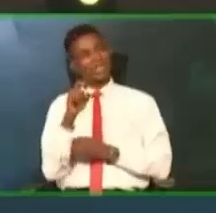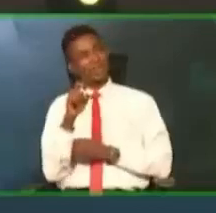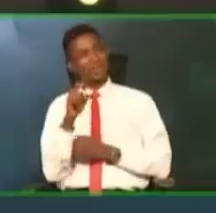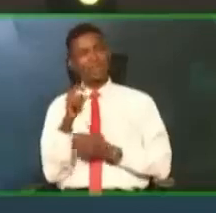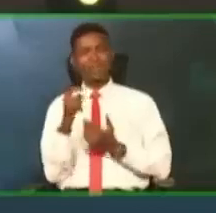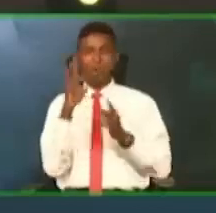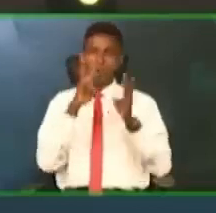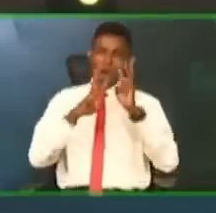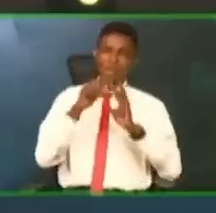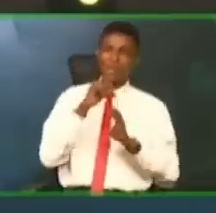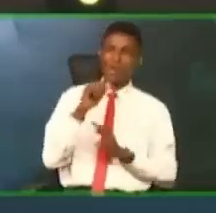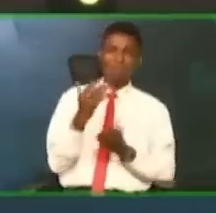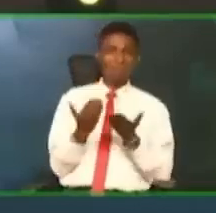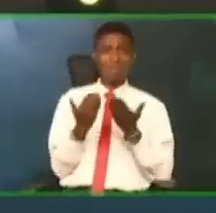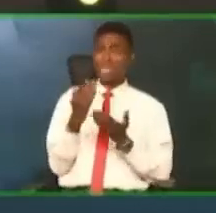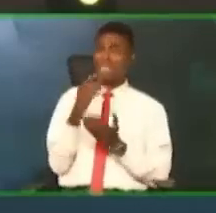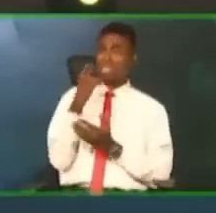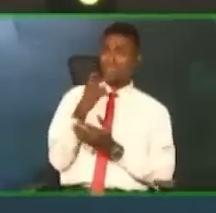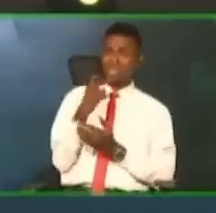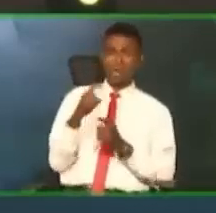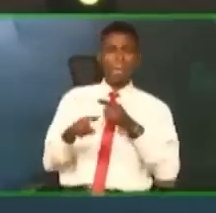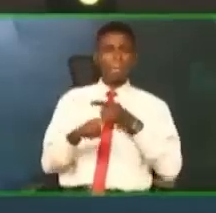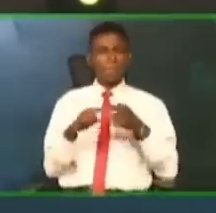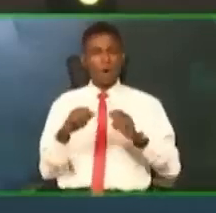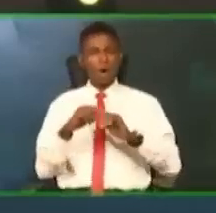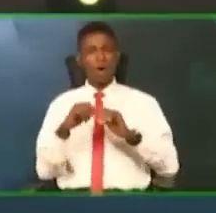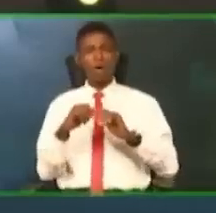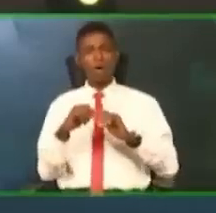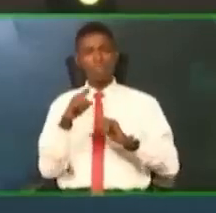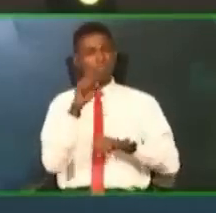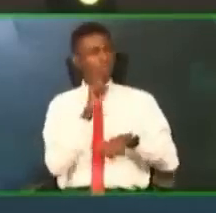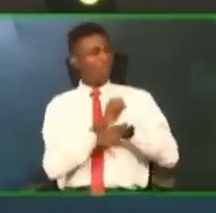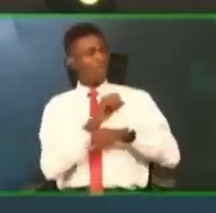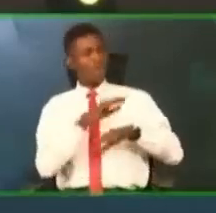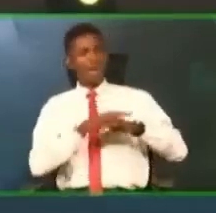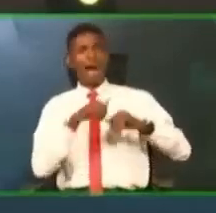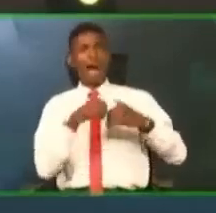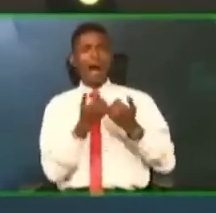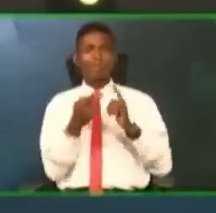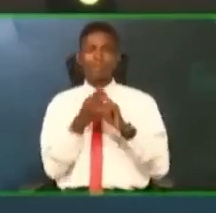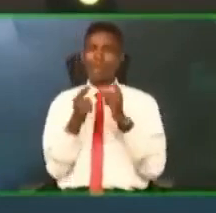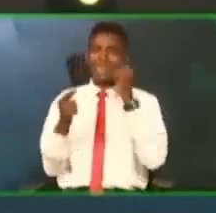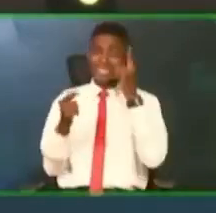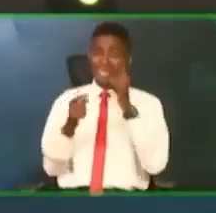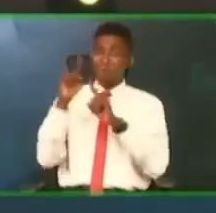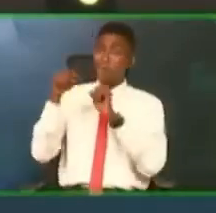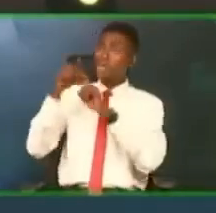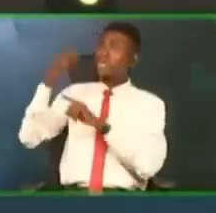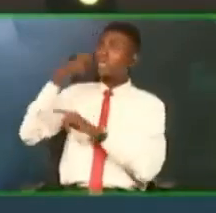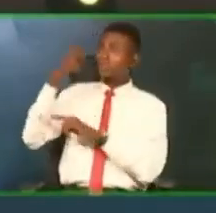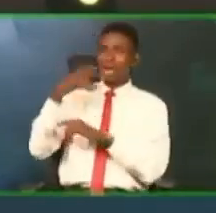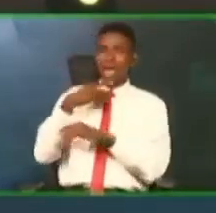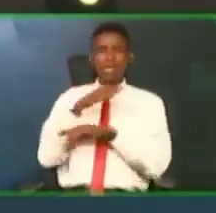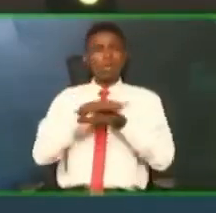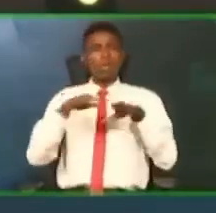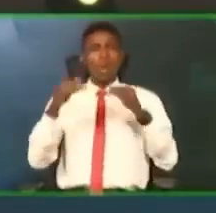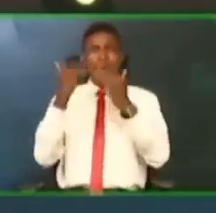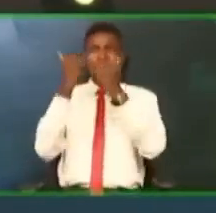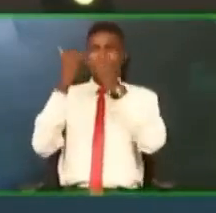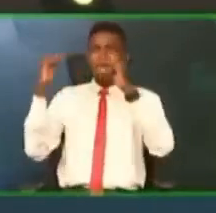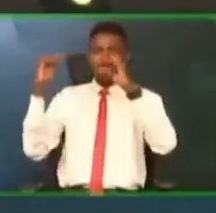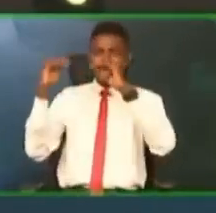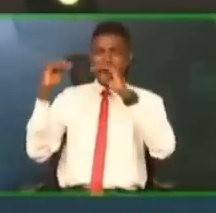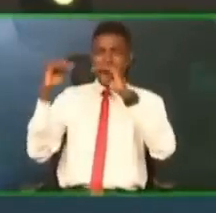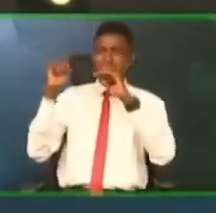question is to work on your ability to accurately perceive his communications, and do not limit him to a